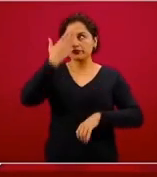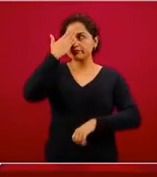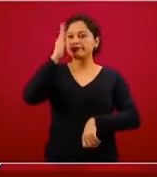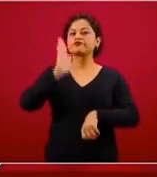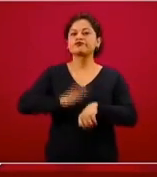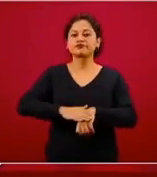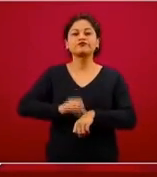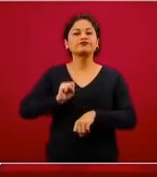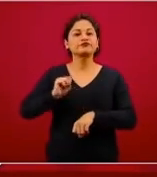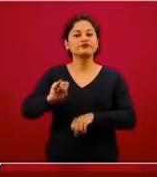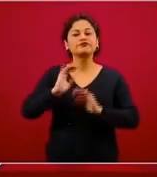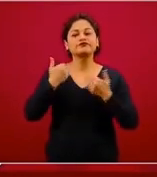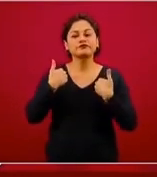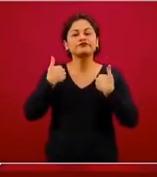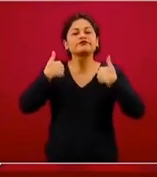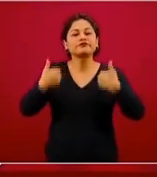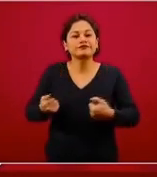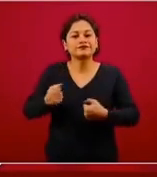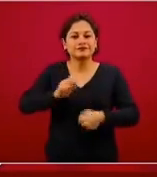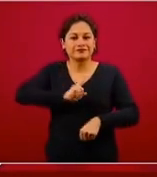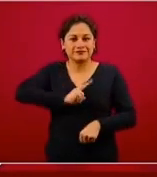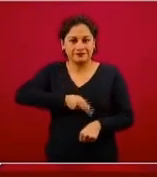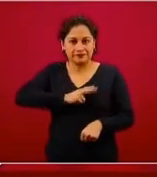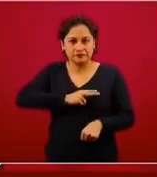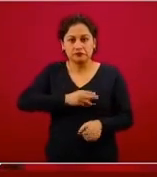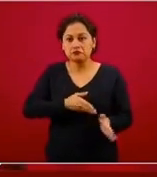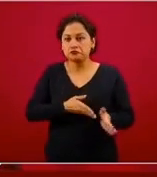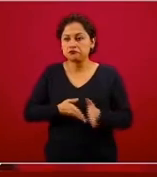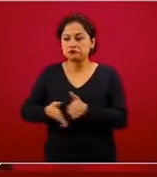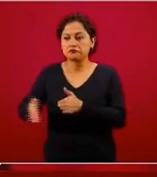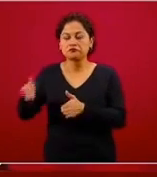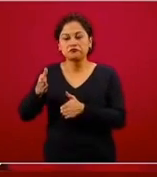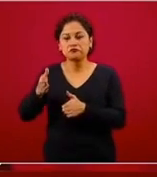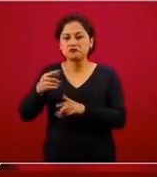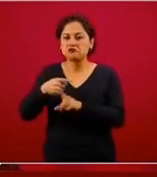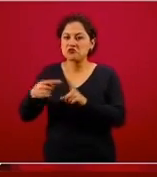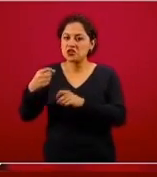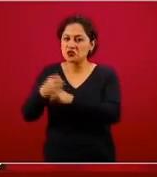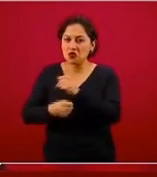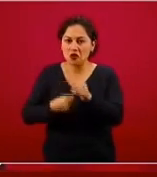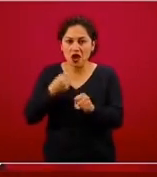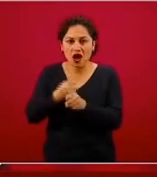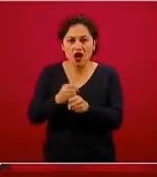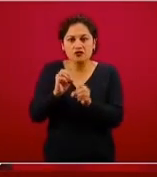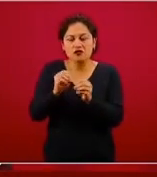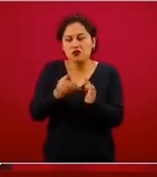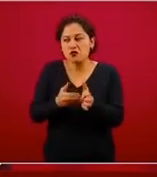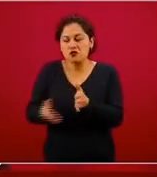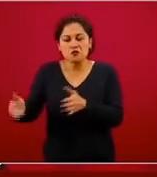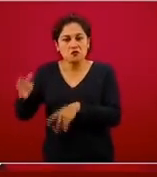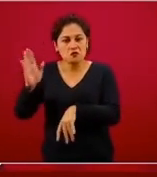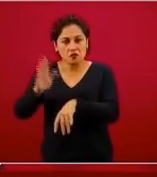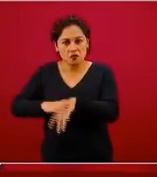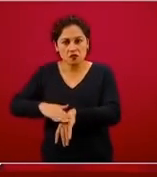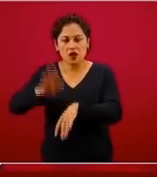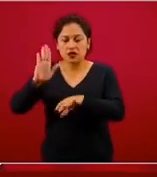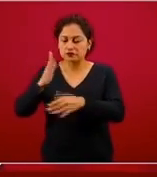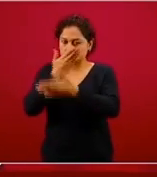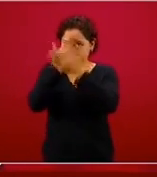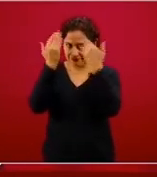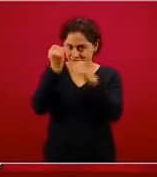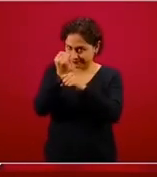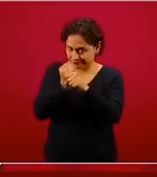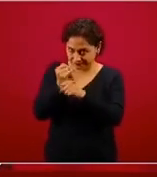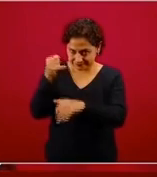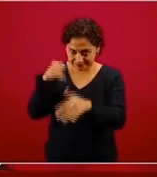meses, posiblemente nada the más, body o remembers menos this. inclusive, no sé cómo está Maybe sobrepuesto in a esto couple of months, we don't know how epidemiológicamente,